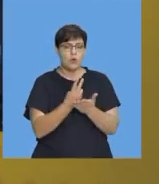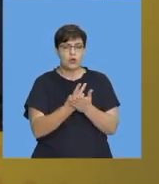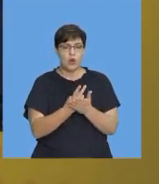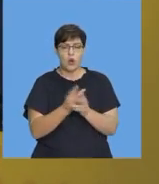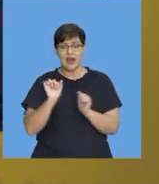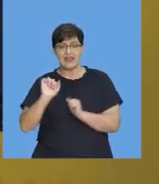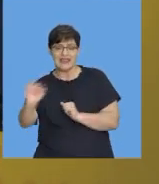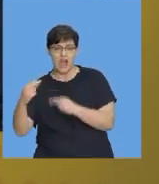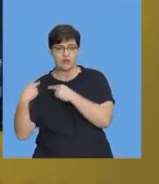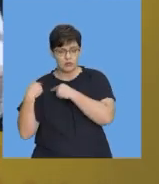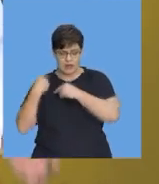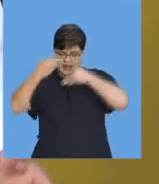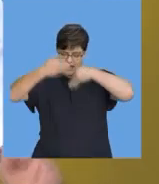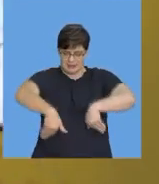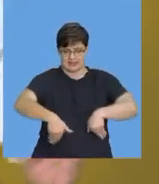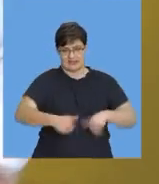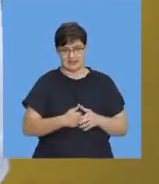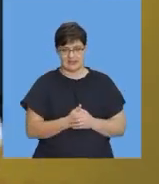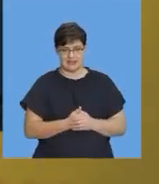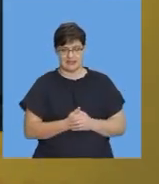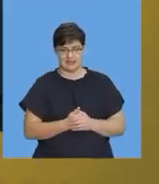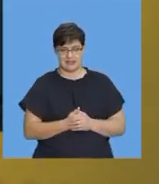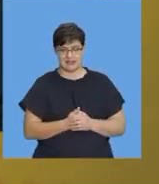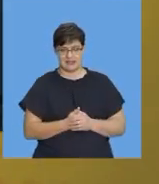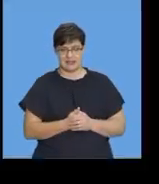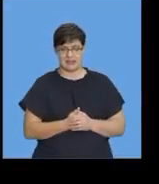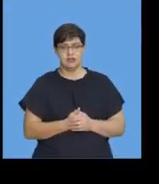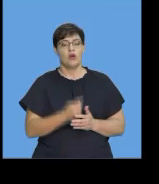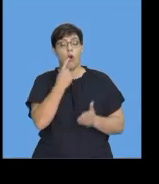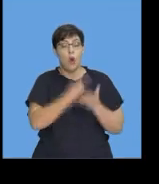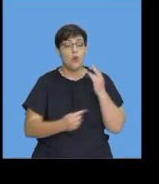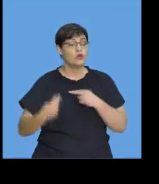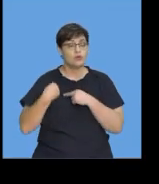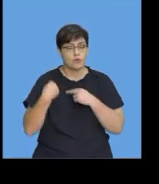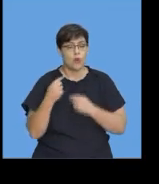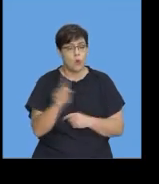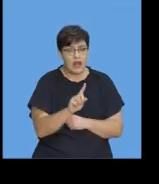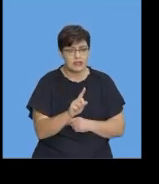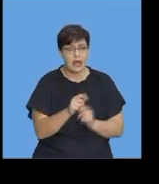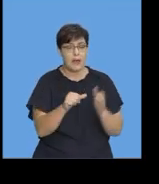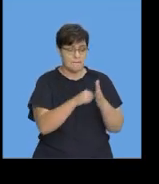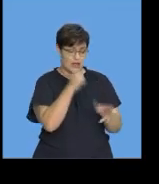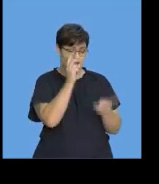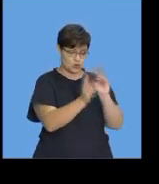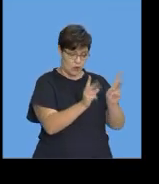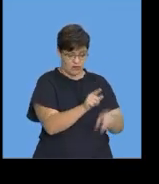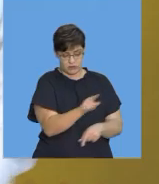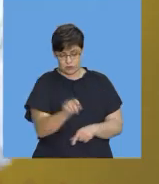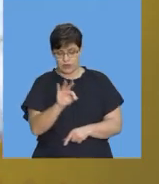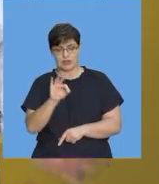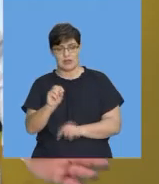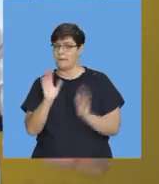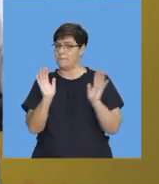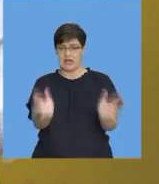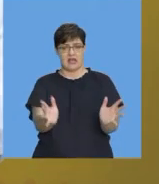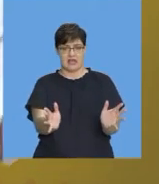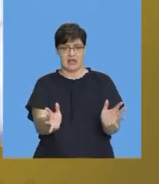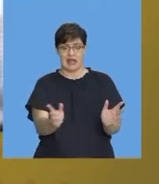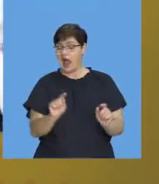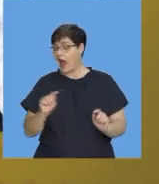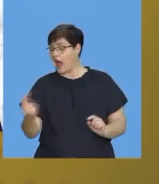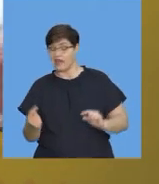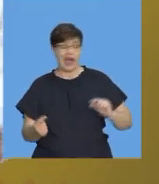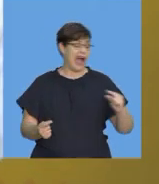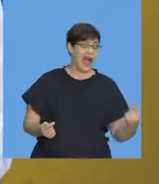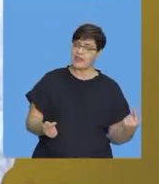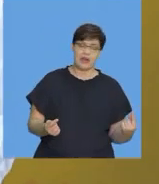responsibilities. In other words, they're only responsible for pages 12 to 30. They're not responsible for anything outside